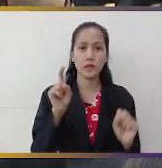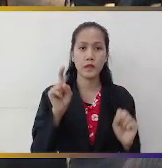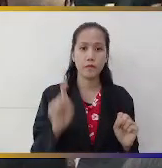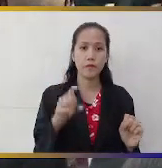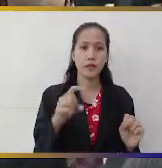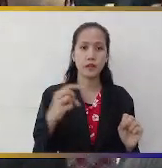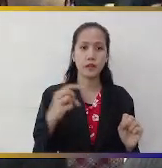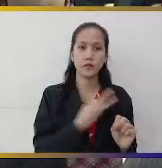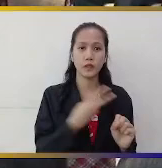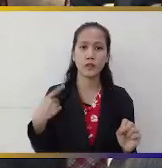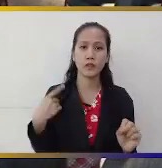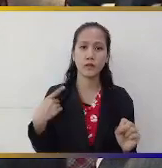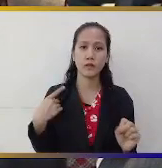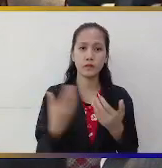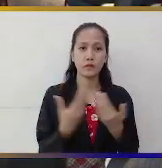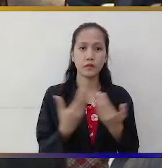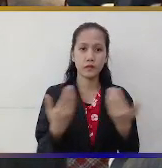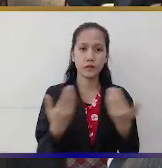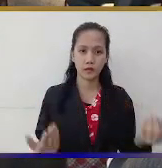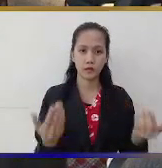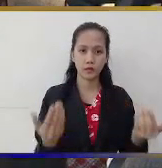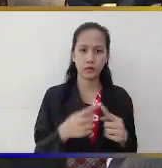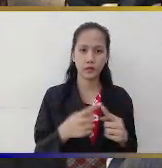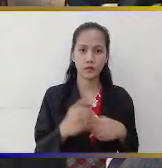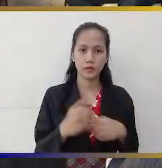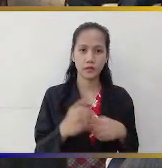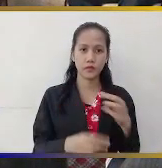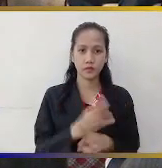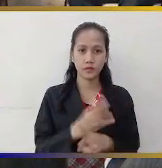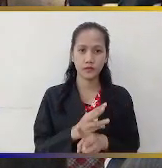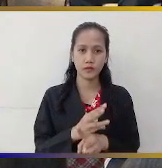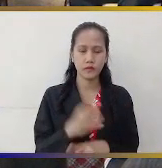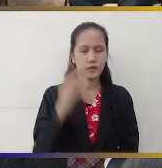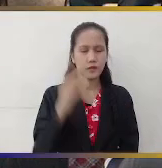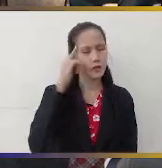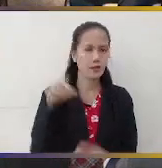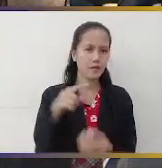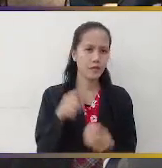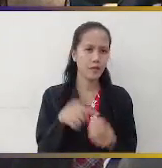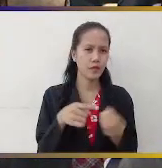Consecration. Consider this. Think about this.